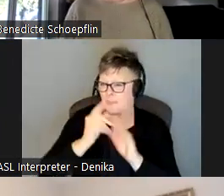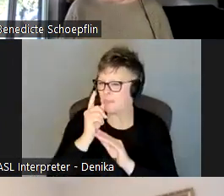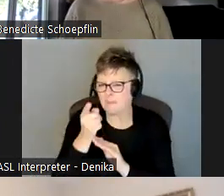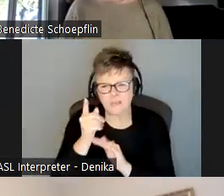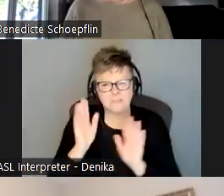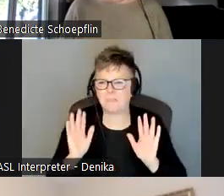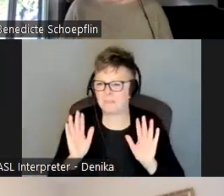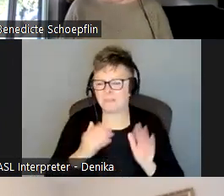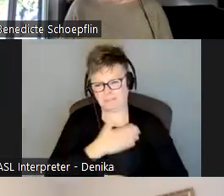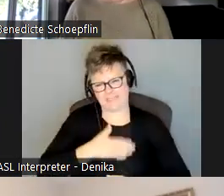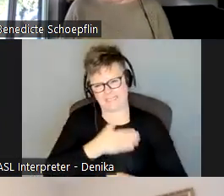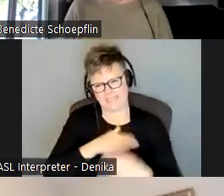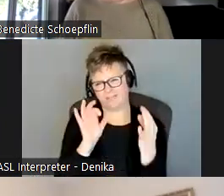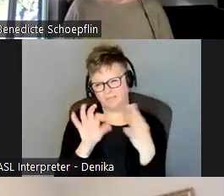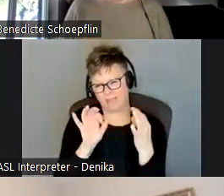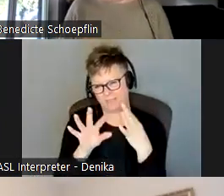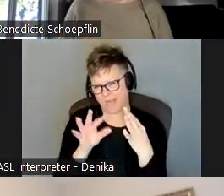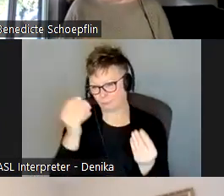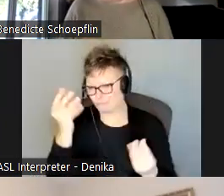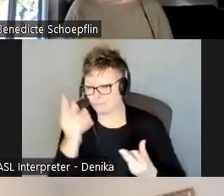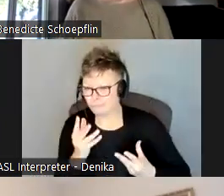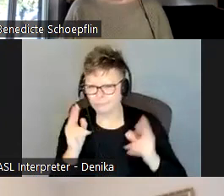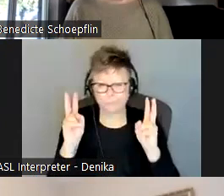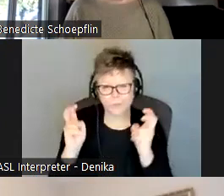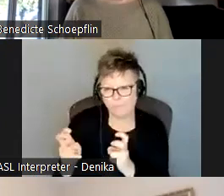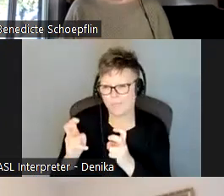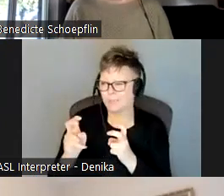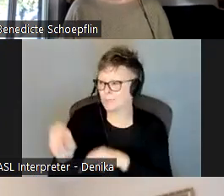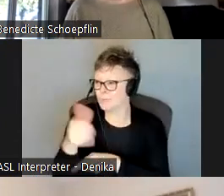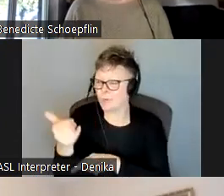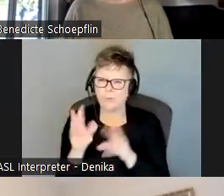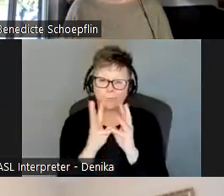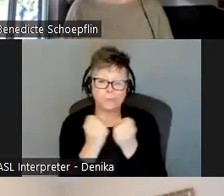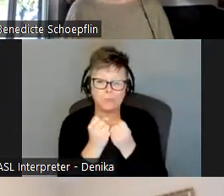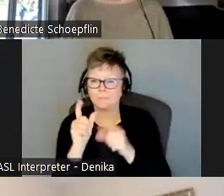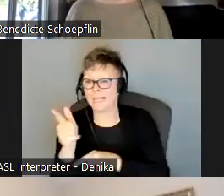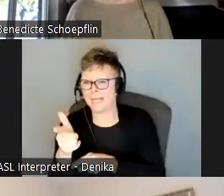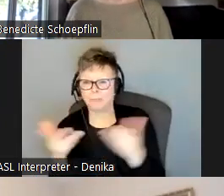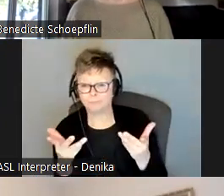give us your feedback and maybe topics for other sessions in the future.